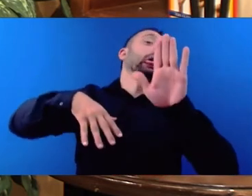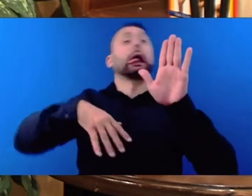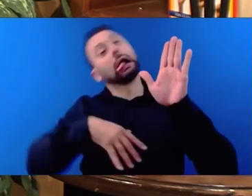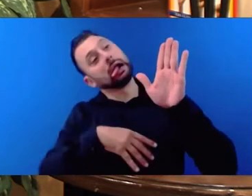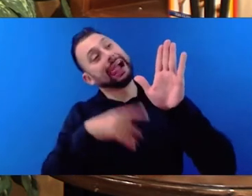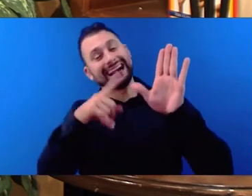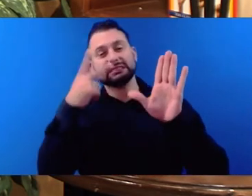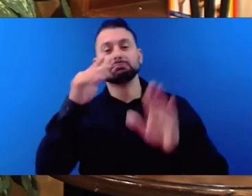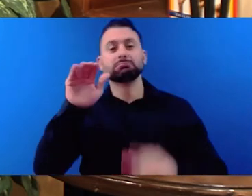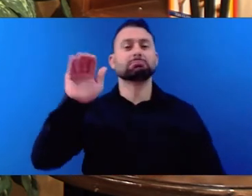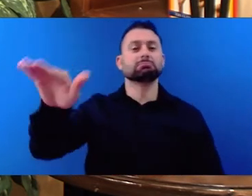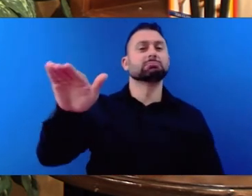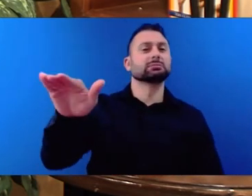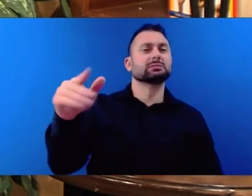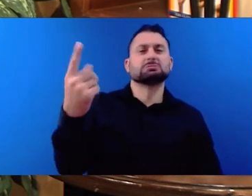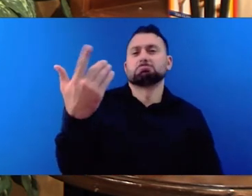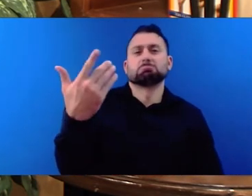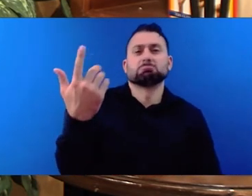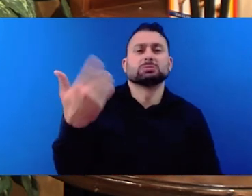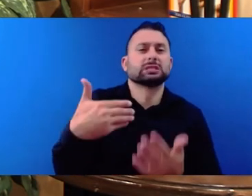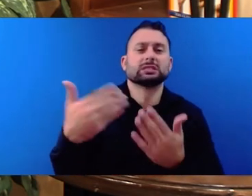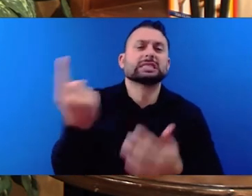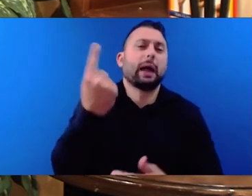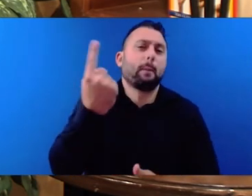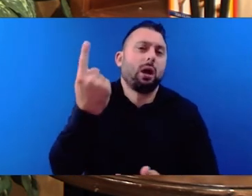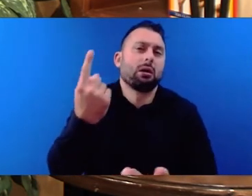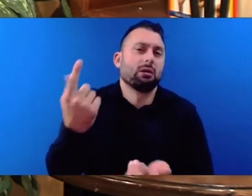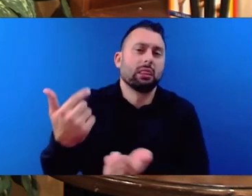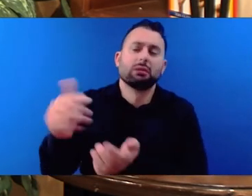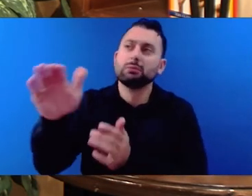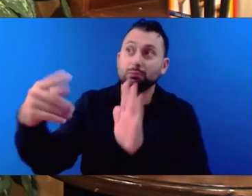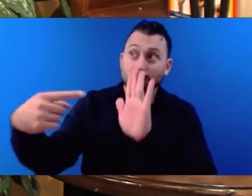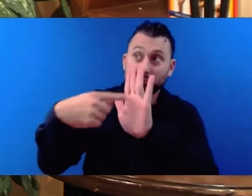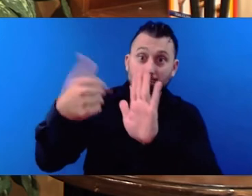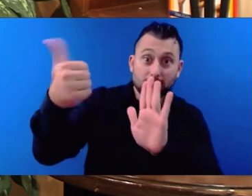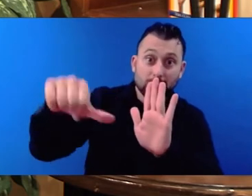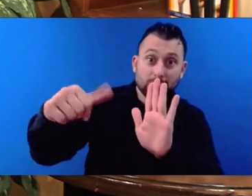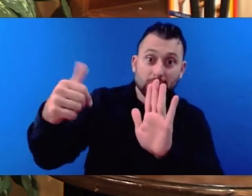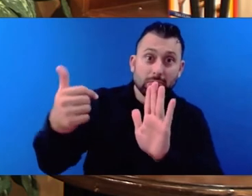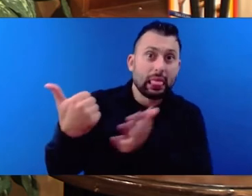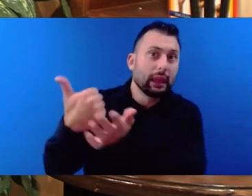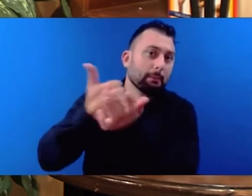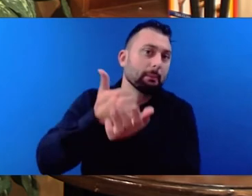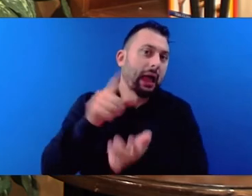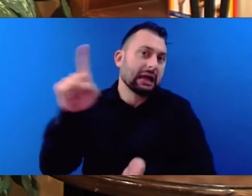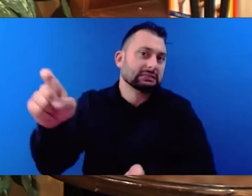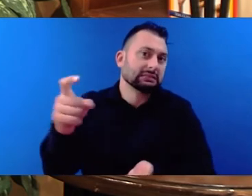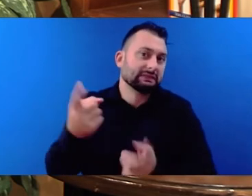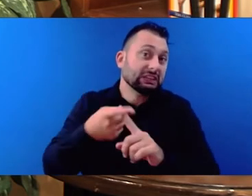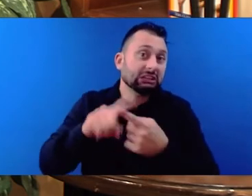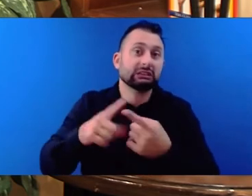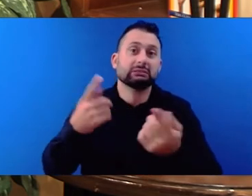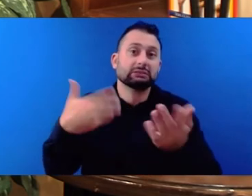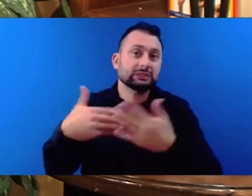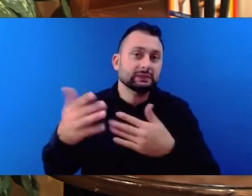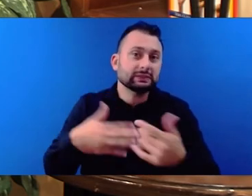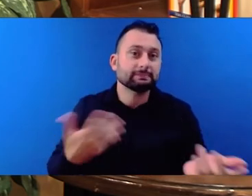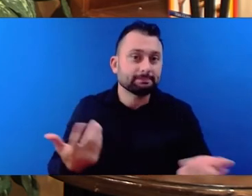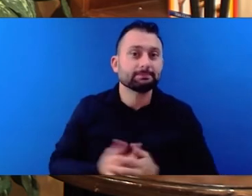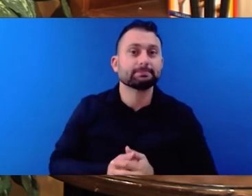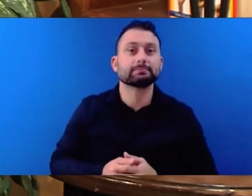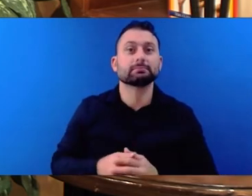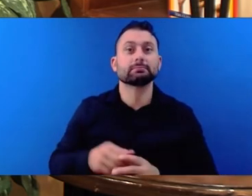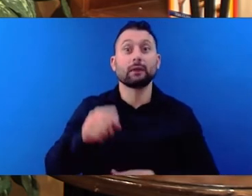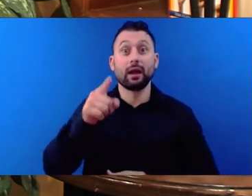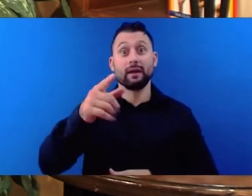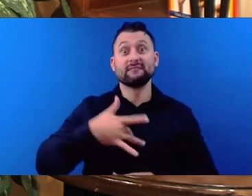any issues with the feet. Because if a patient has neuropathy, so numbness, tingling, decreased sensation of